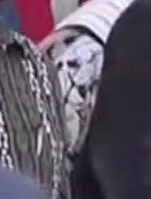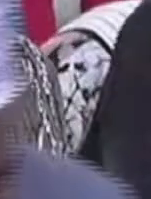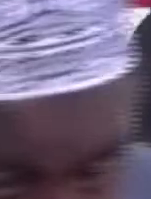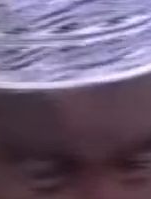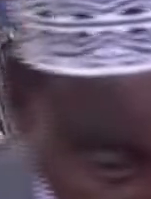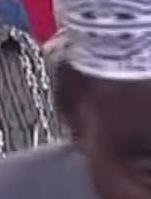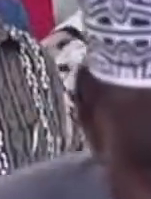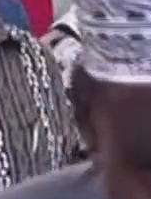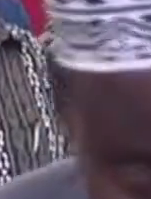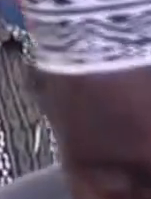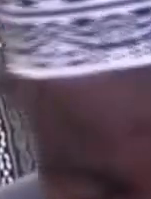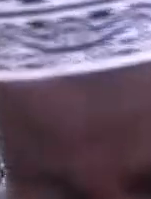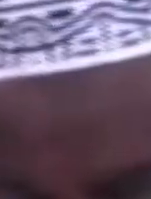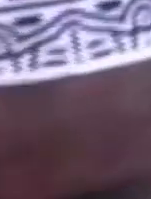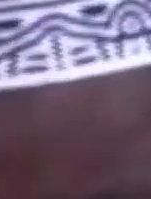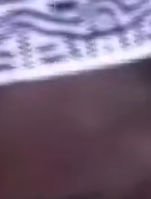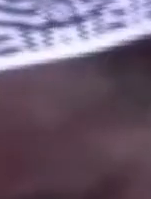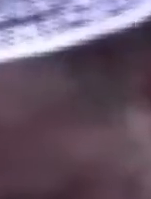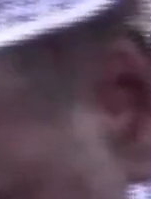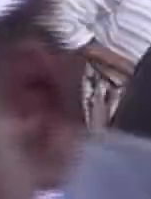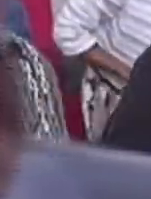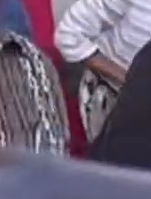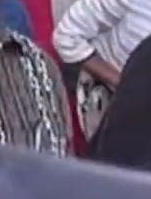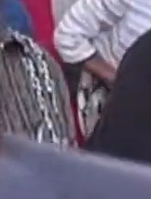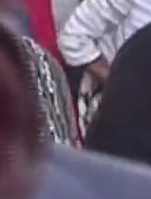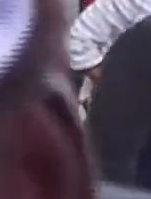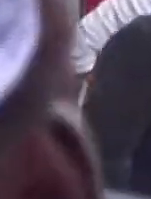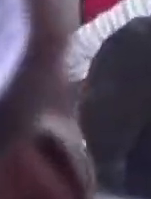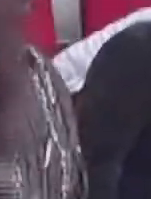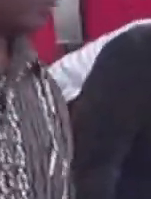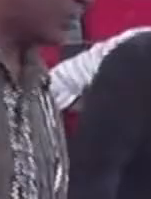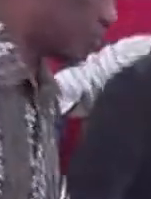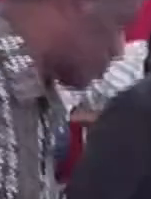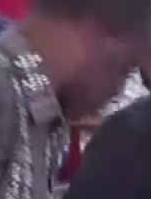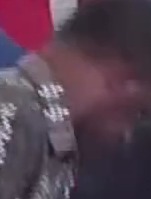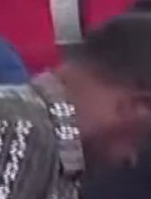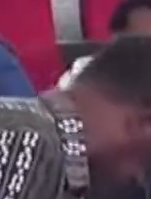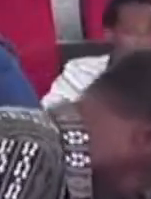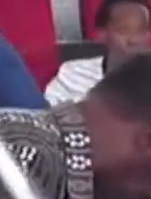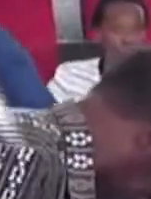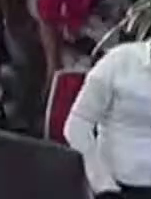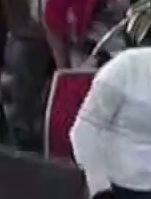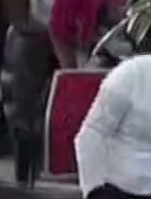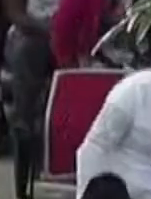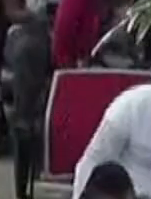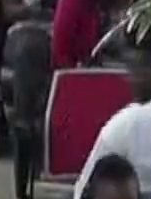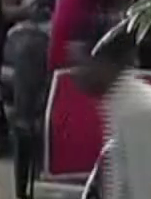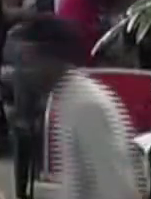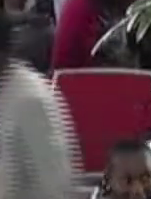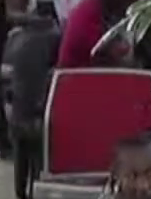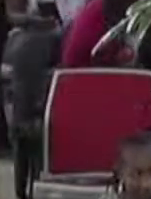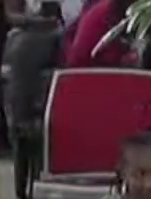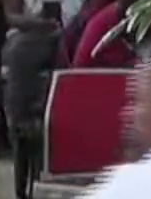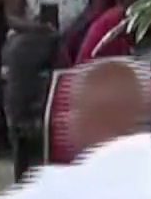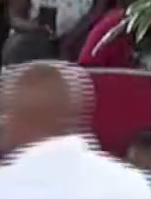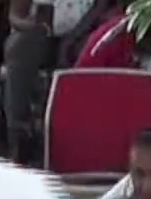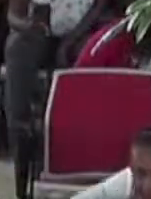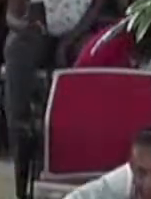Thank you very much. I really appreciate all those good comments.